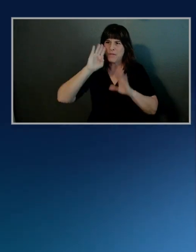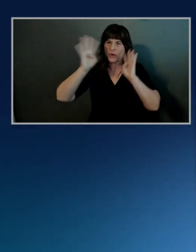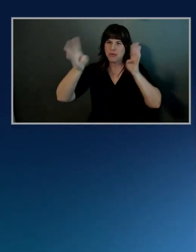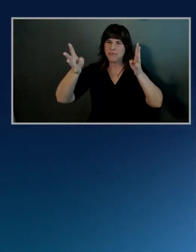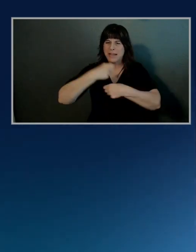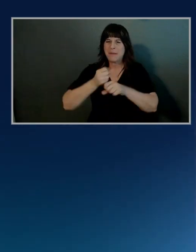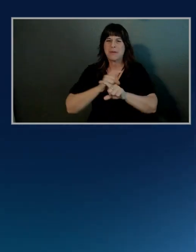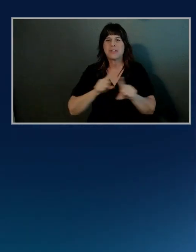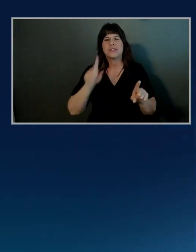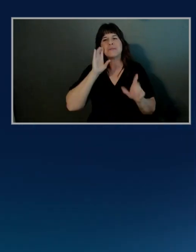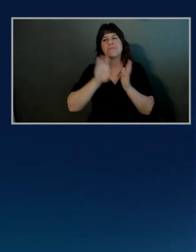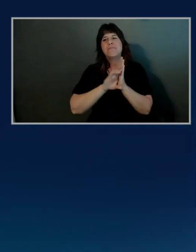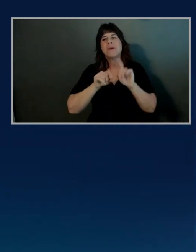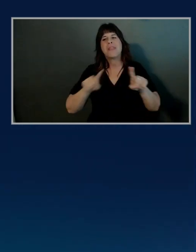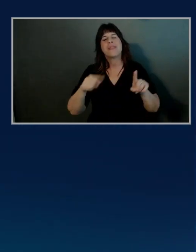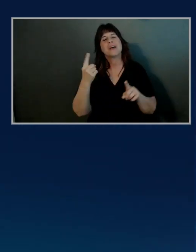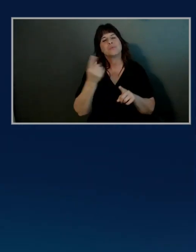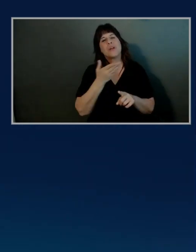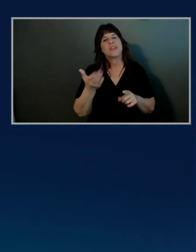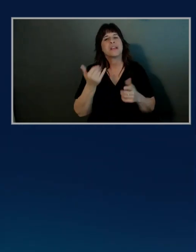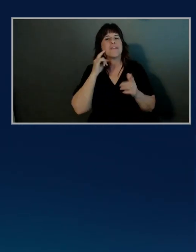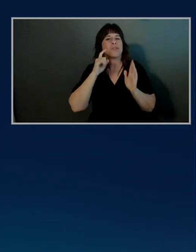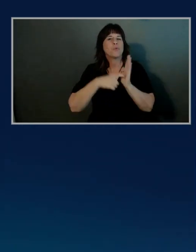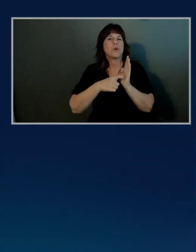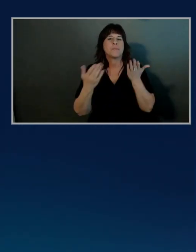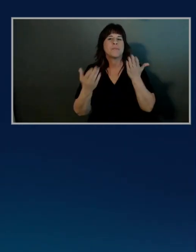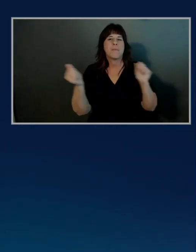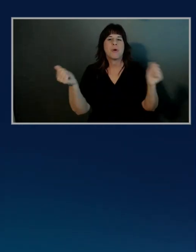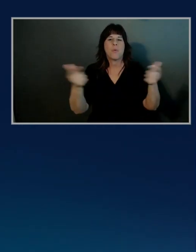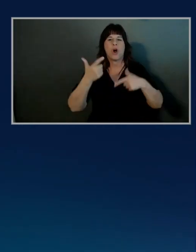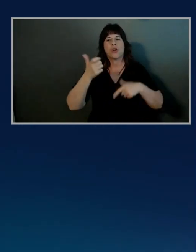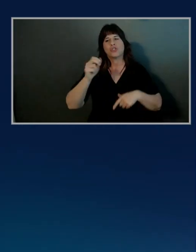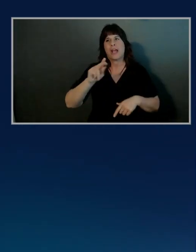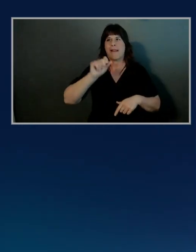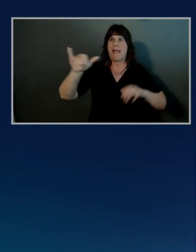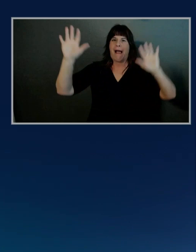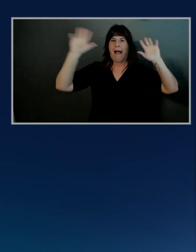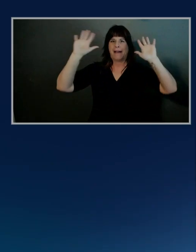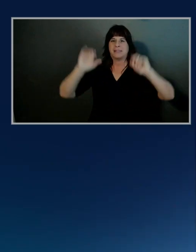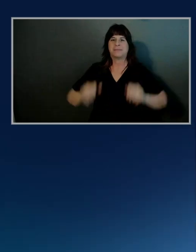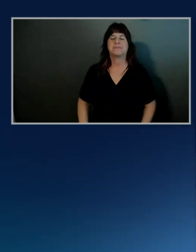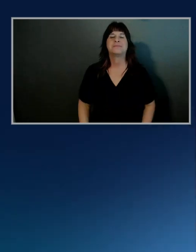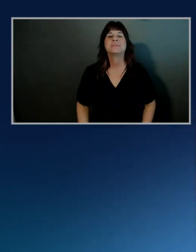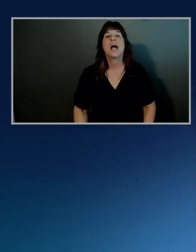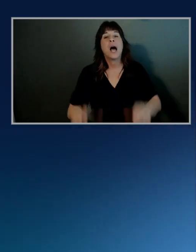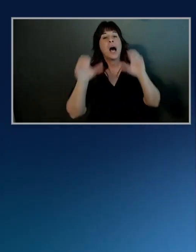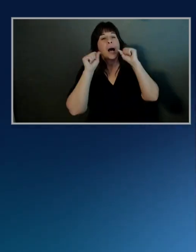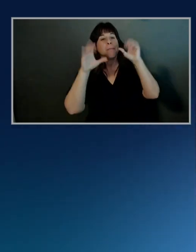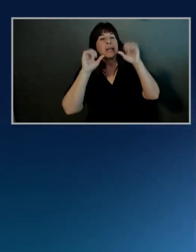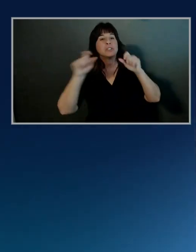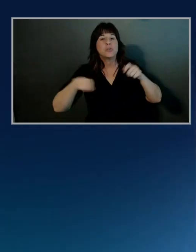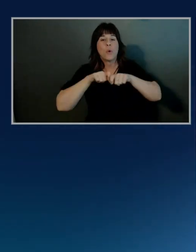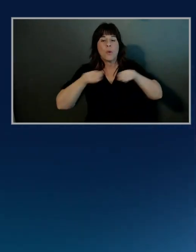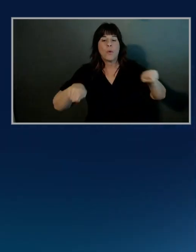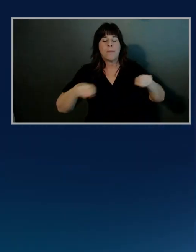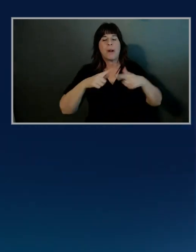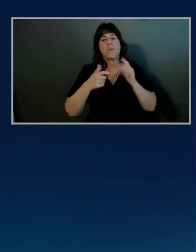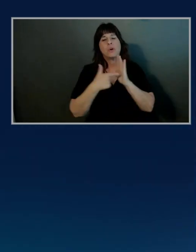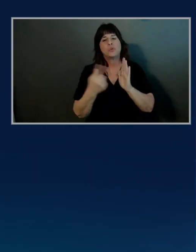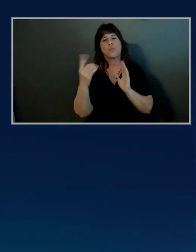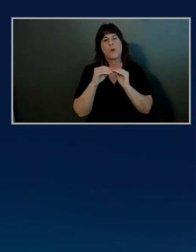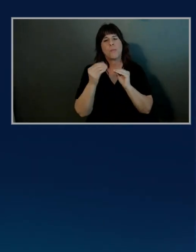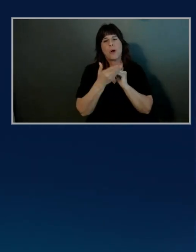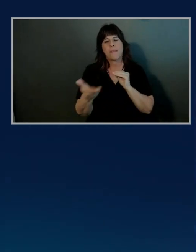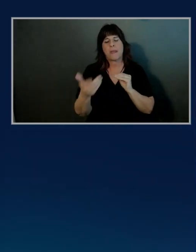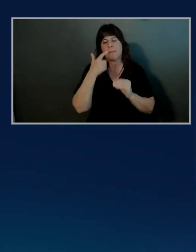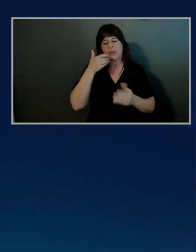still one of those things that you notice. So maybe we're all generated. Amazing. So as we're wrapping up, I want to show you one more thing. So since we're